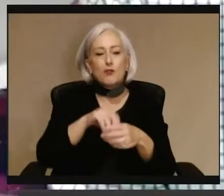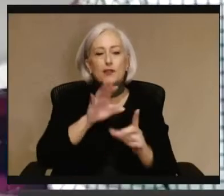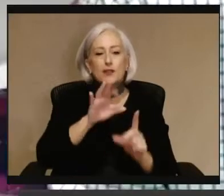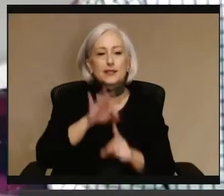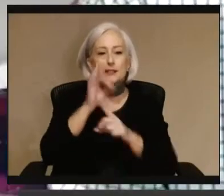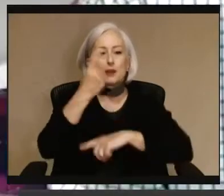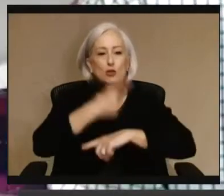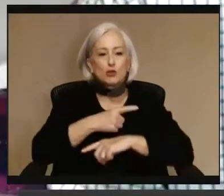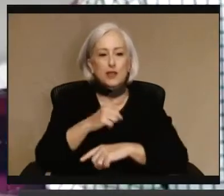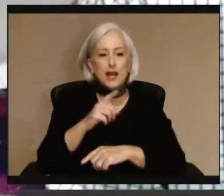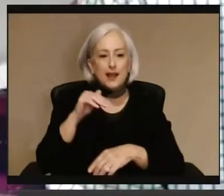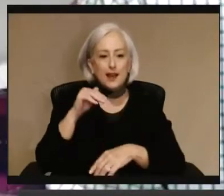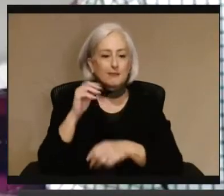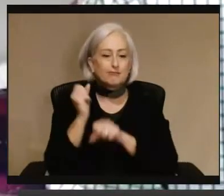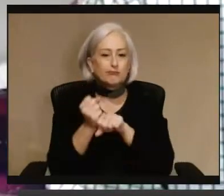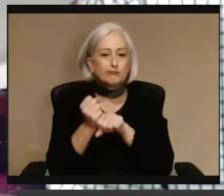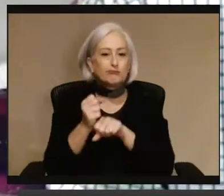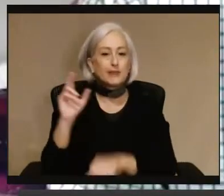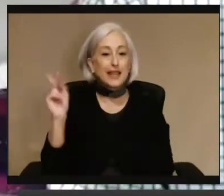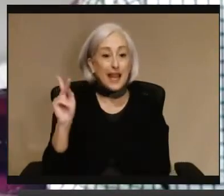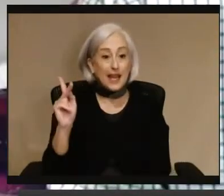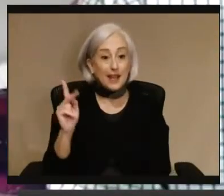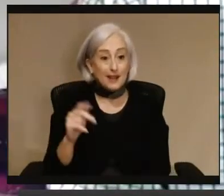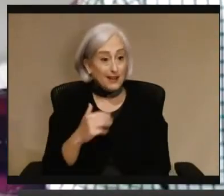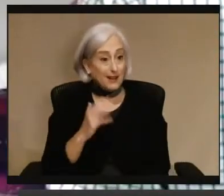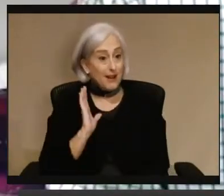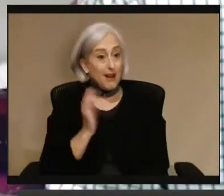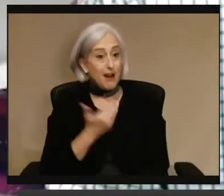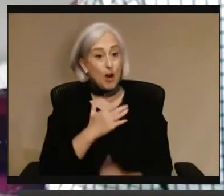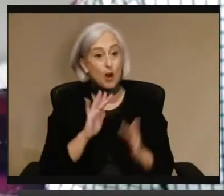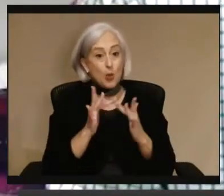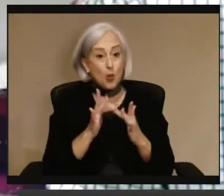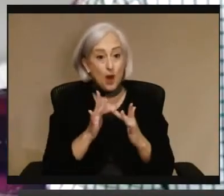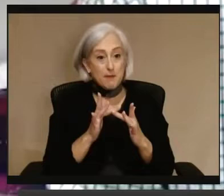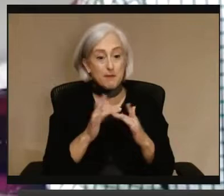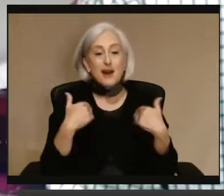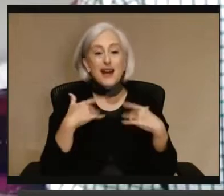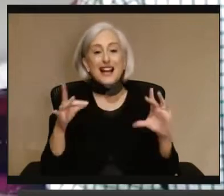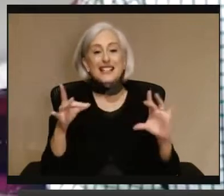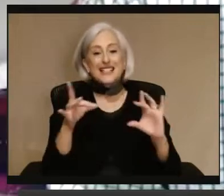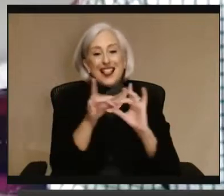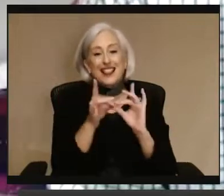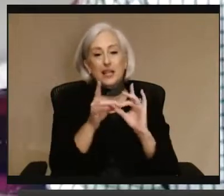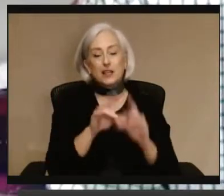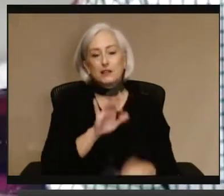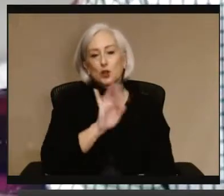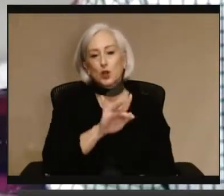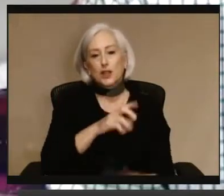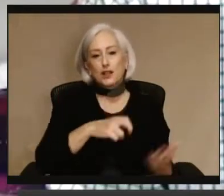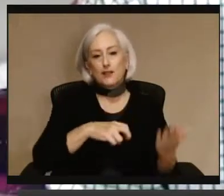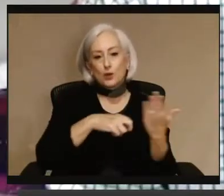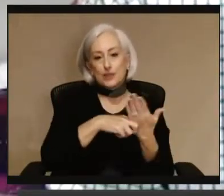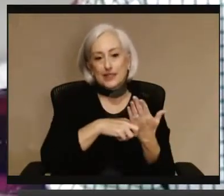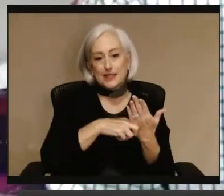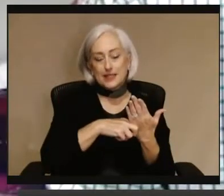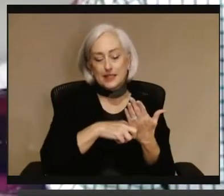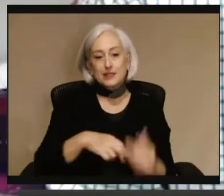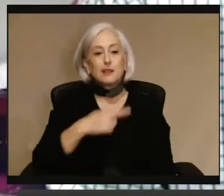we have a link on our website for tickets. The Royals have been so great. They have a code